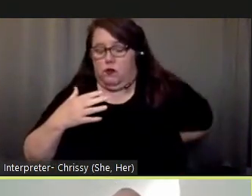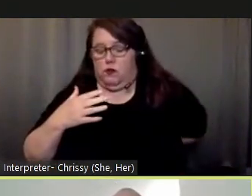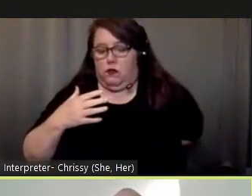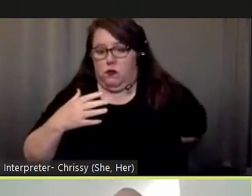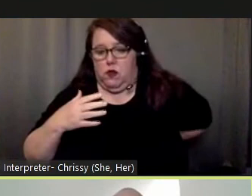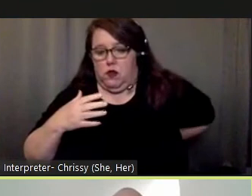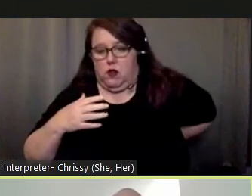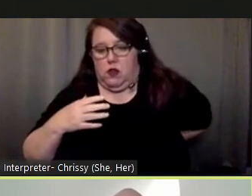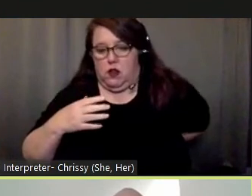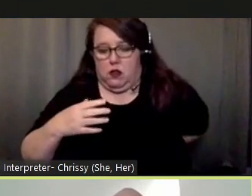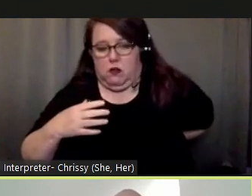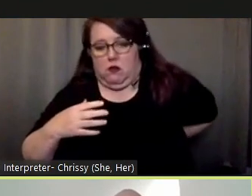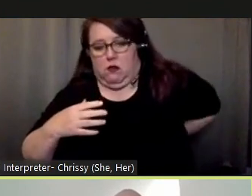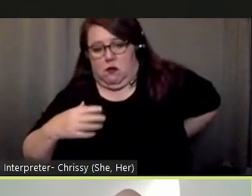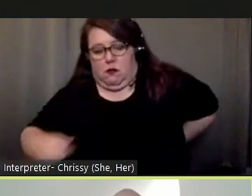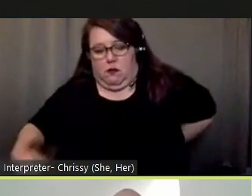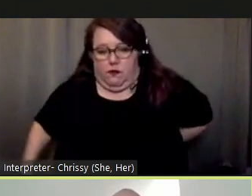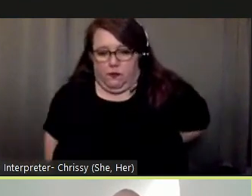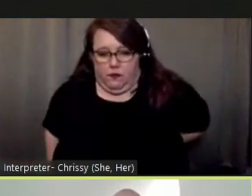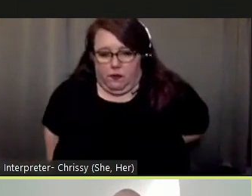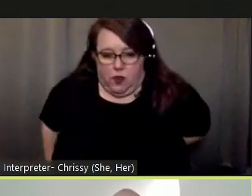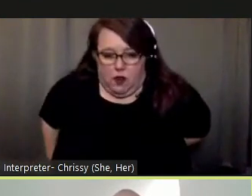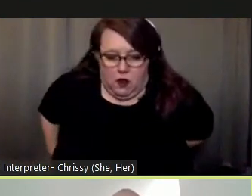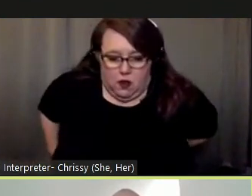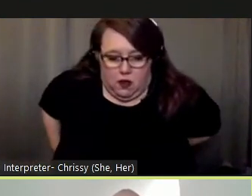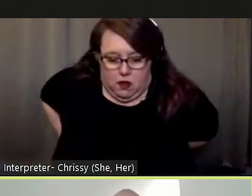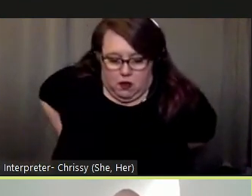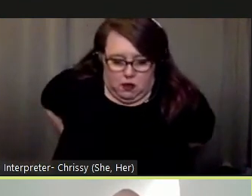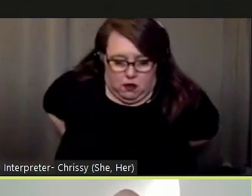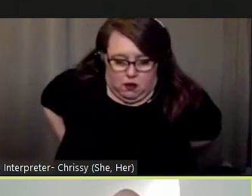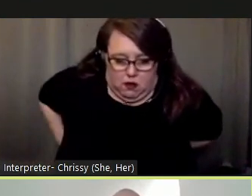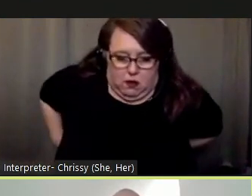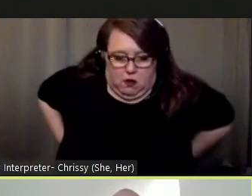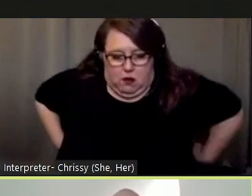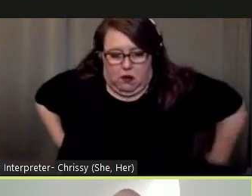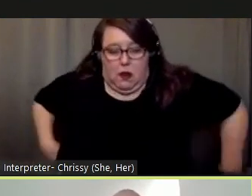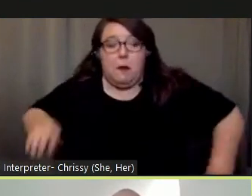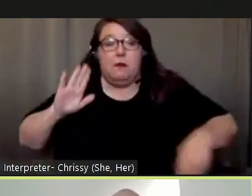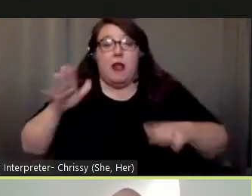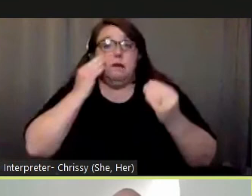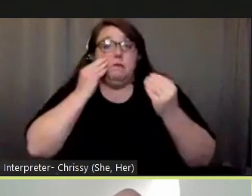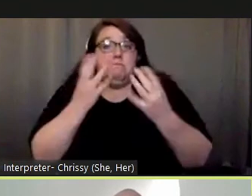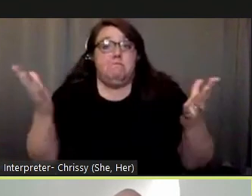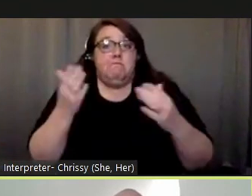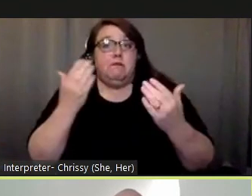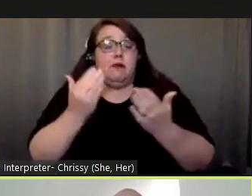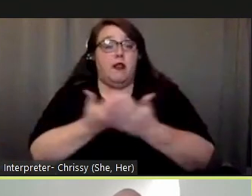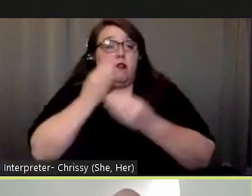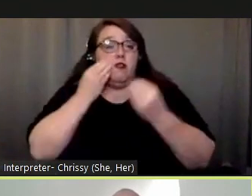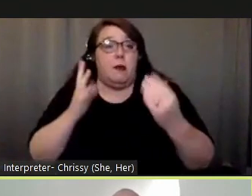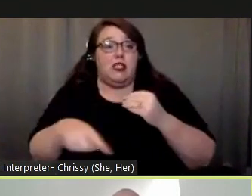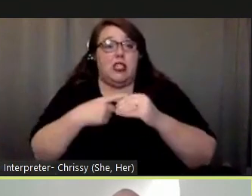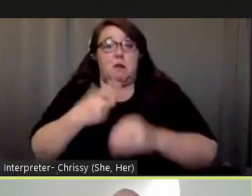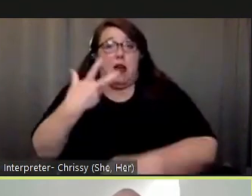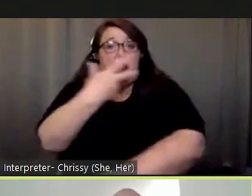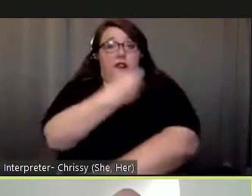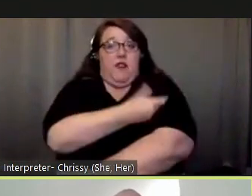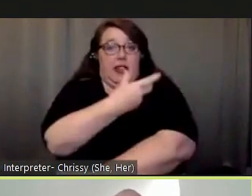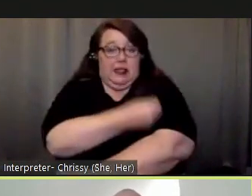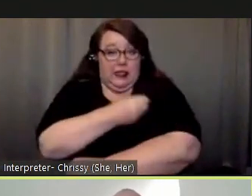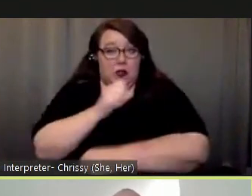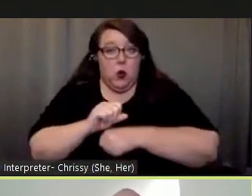today. I will give a brief update on our vaccine work around our distribution, our clinics,